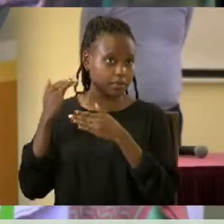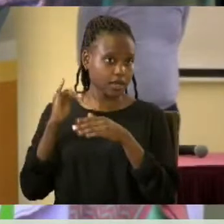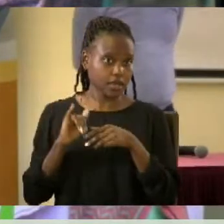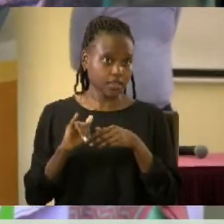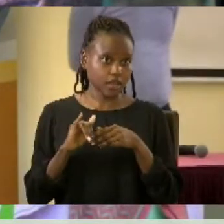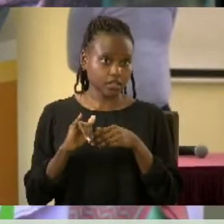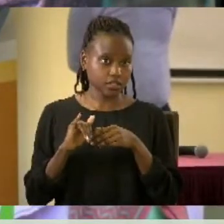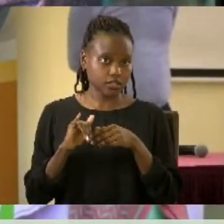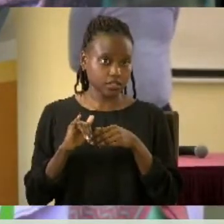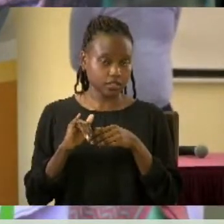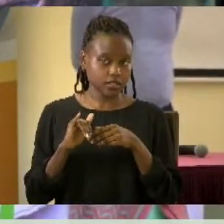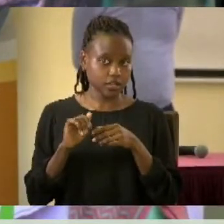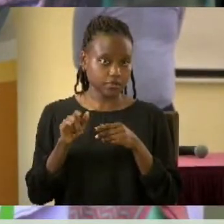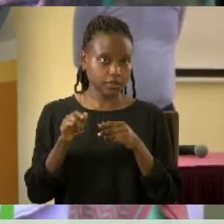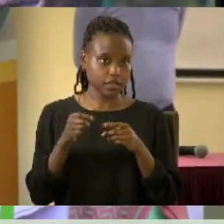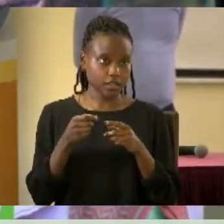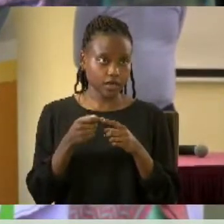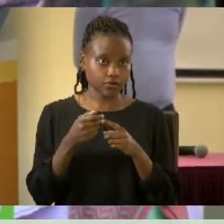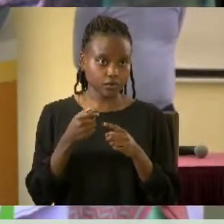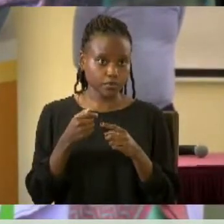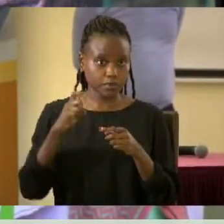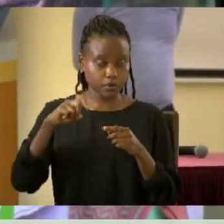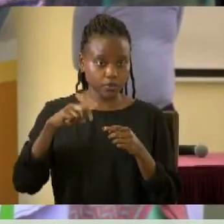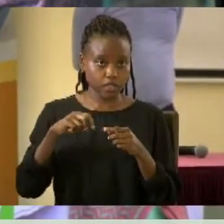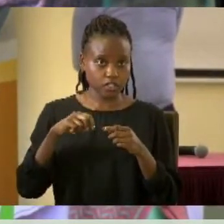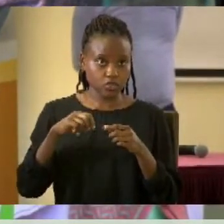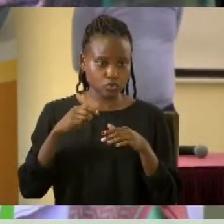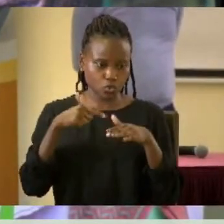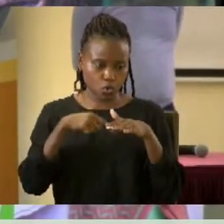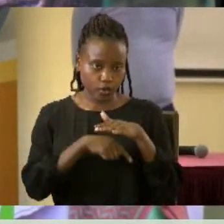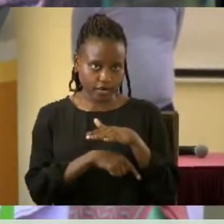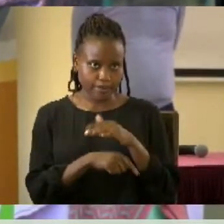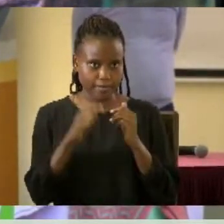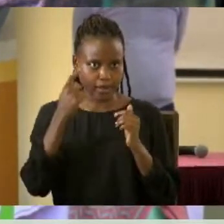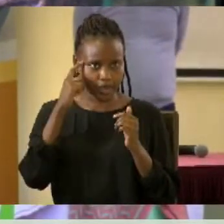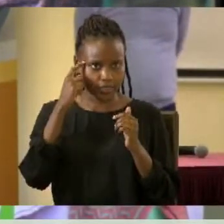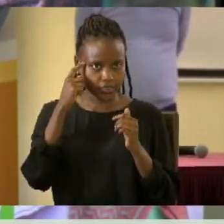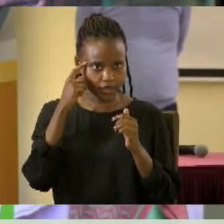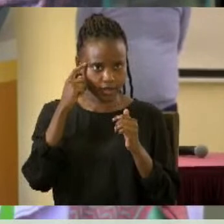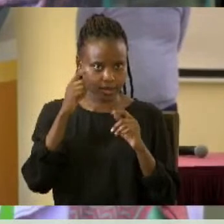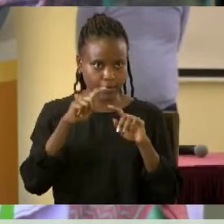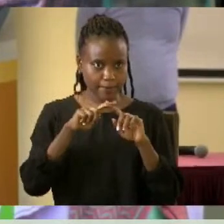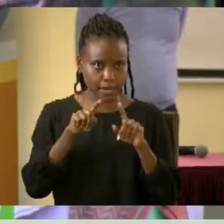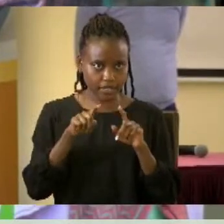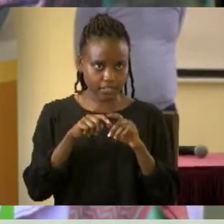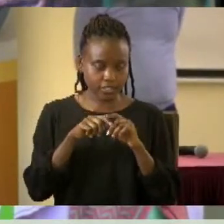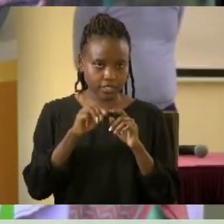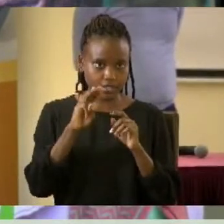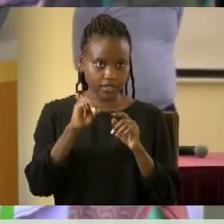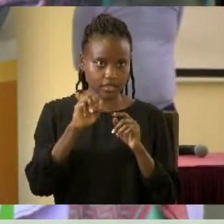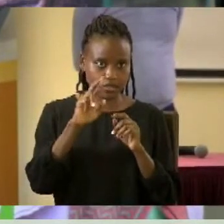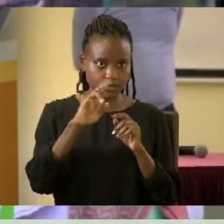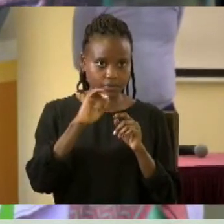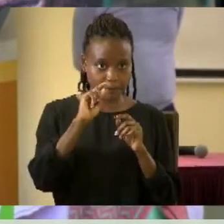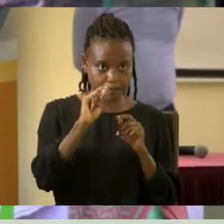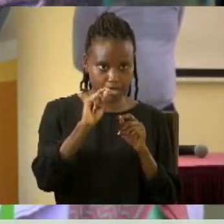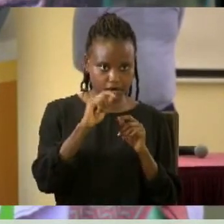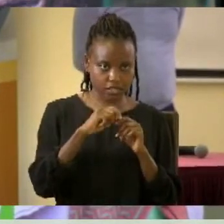been there from, I think we'll need to dig up and find out what the thinking was. But there is merit if